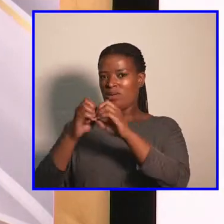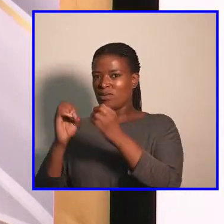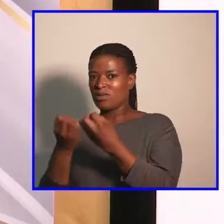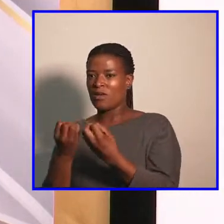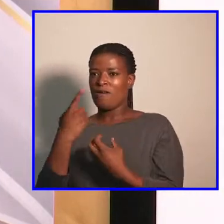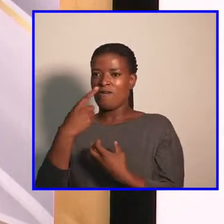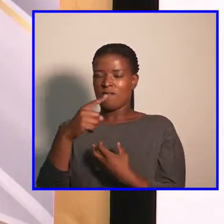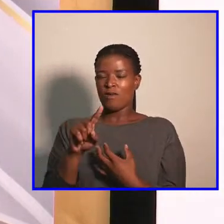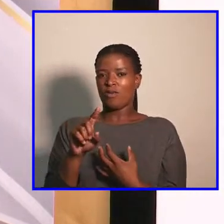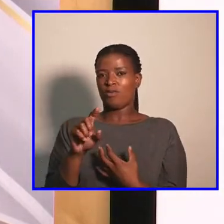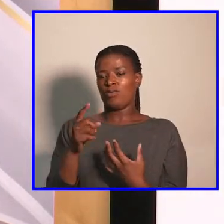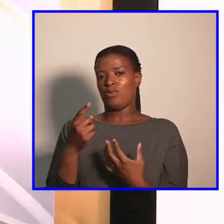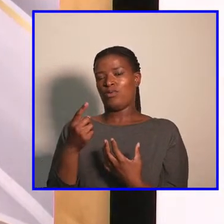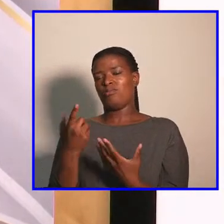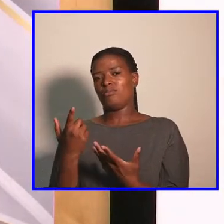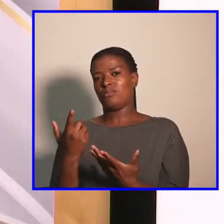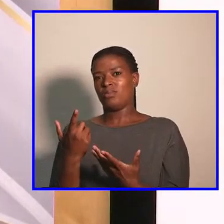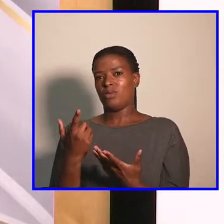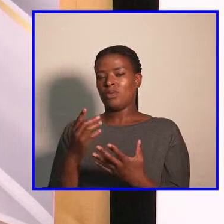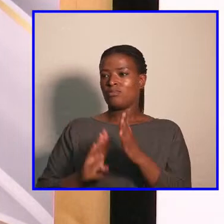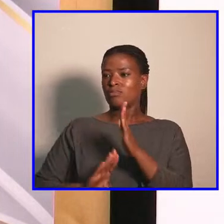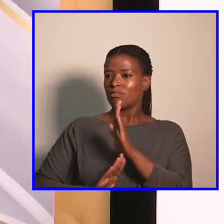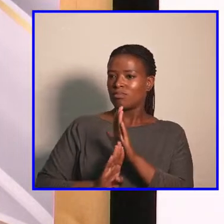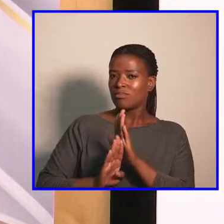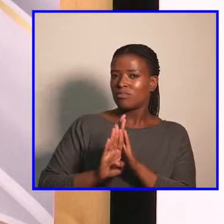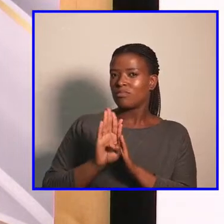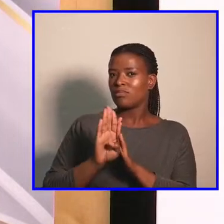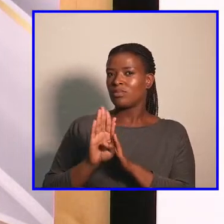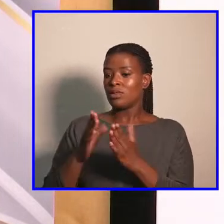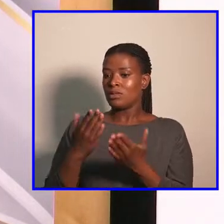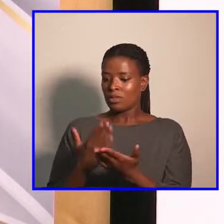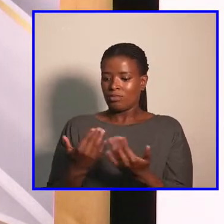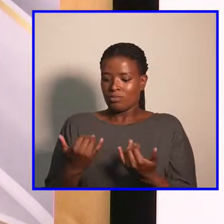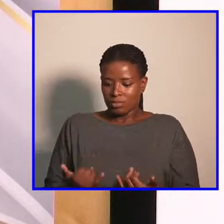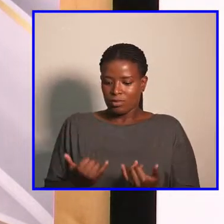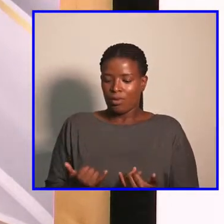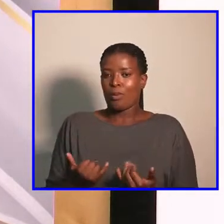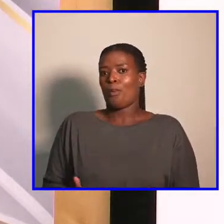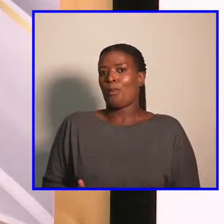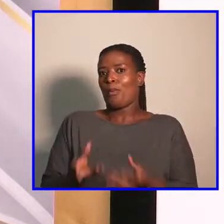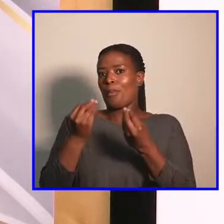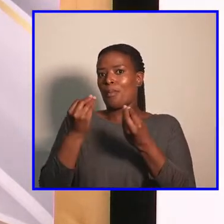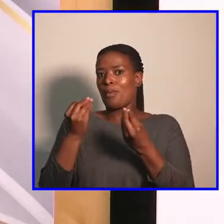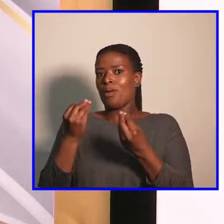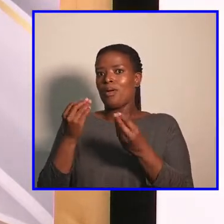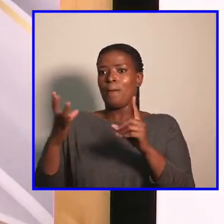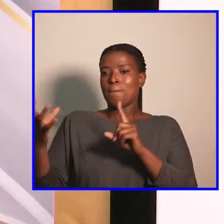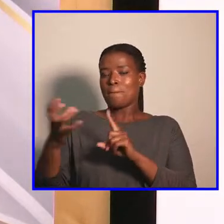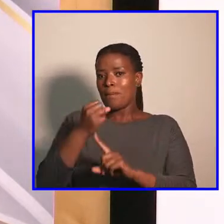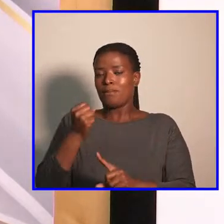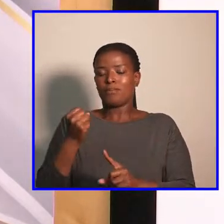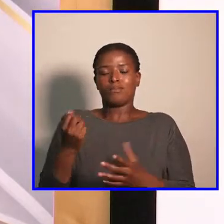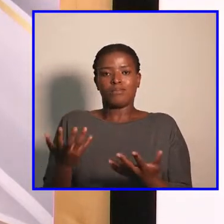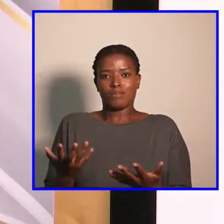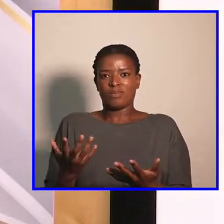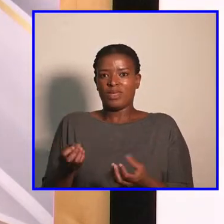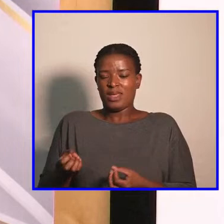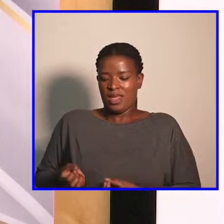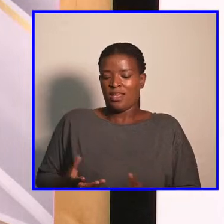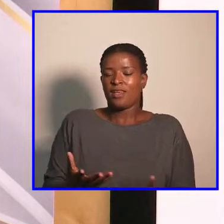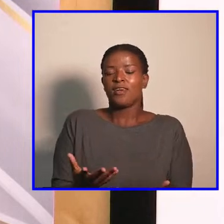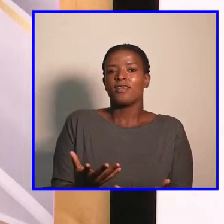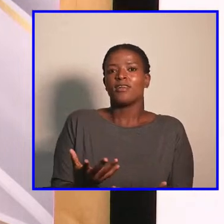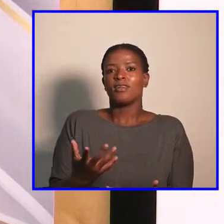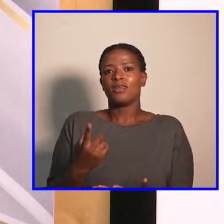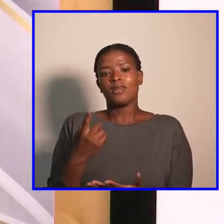the CATS Commission's recommendations, transformed that into a living edifice and gave it stature, gave it